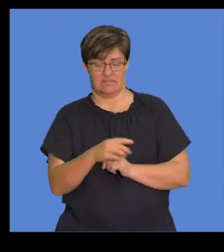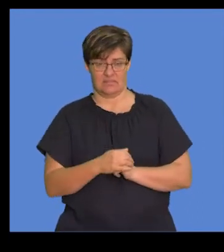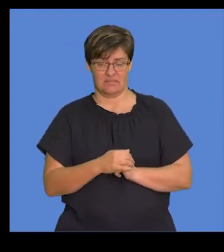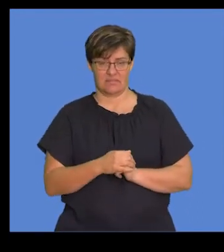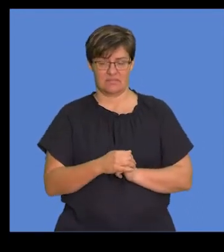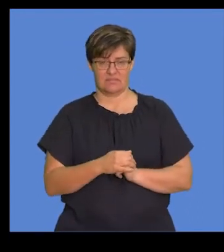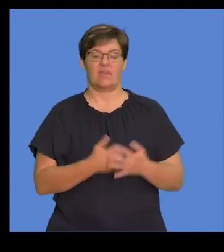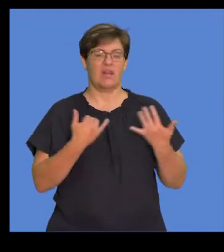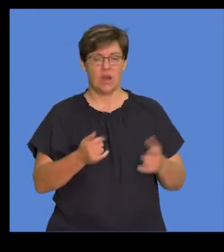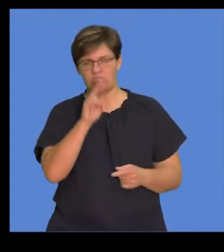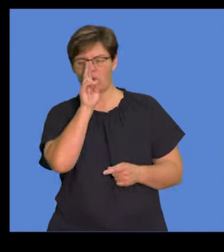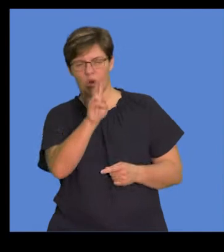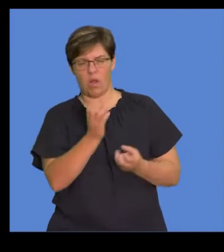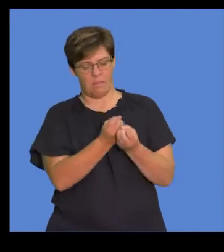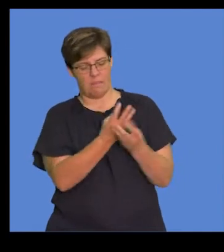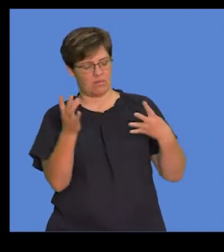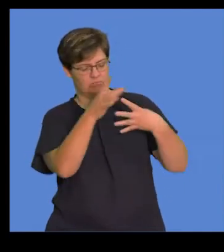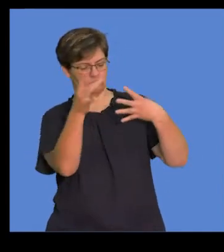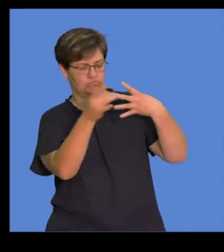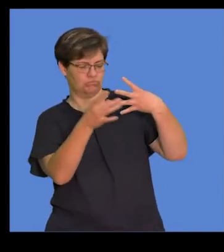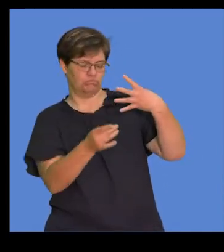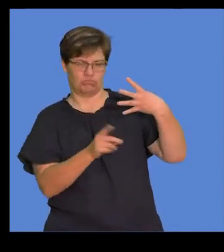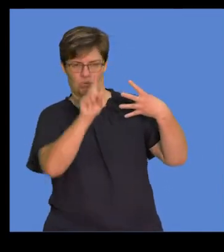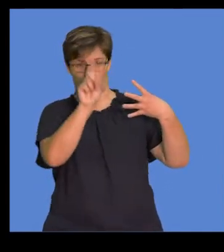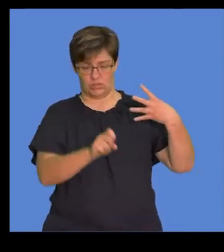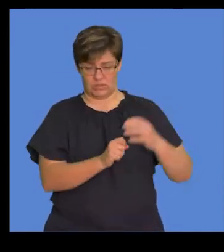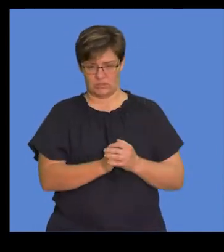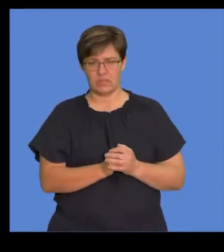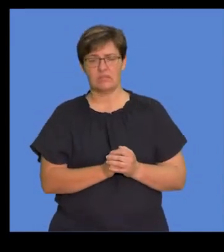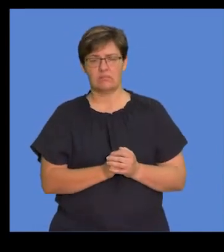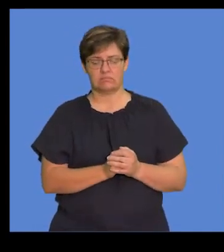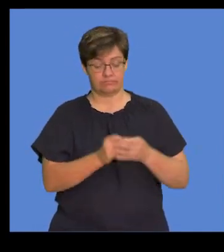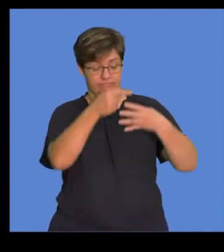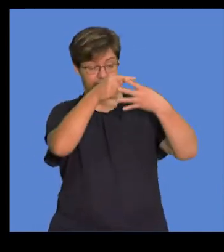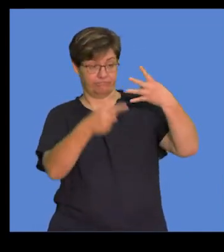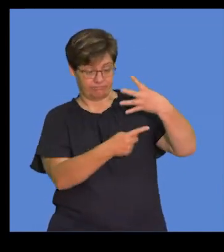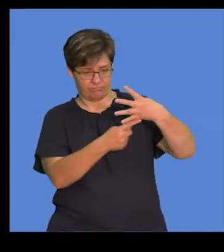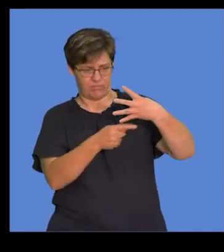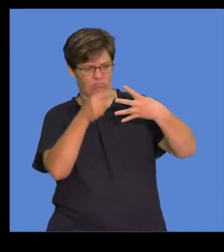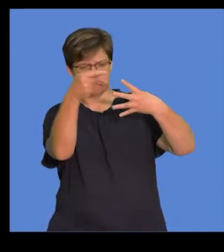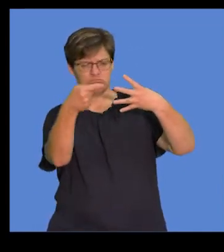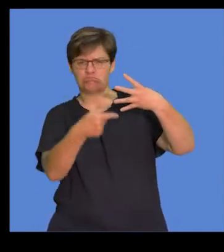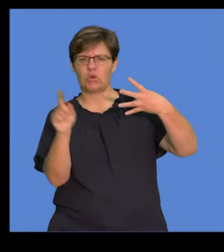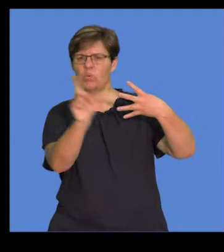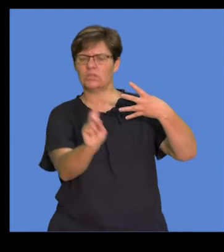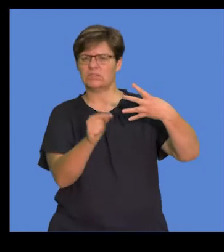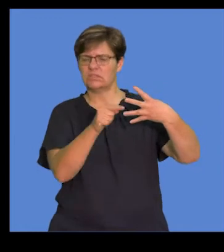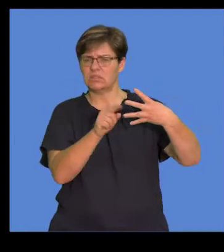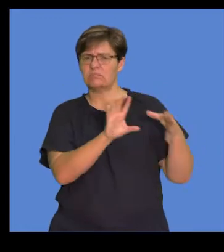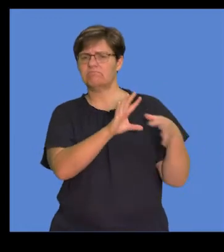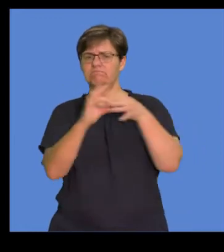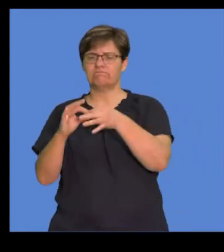what you are given, okay? Now we look at a typical multiple choice problem which reads as follows: which one of the following